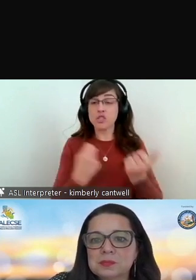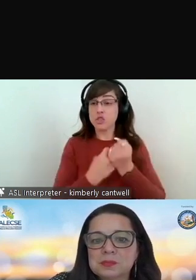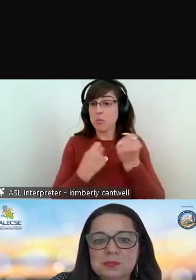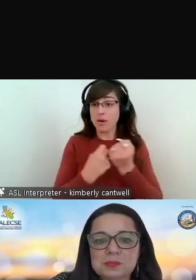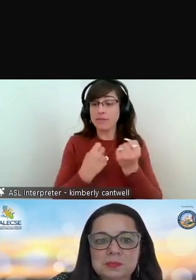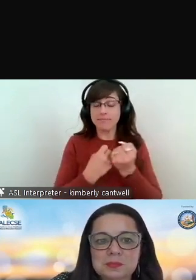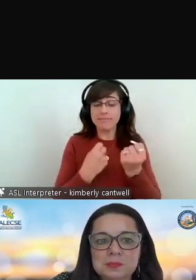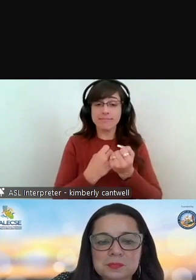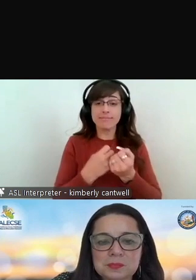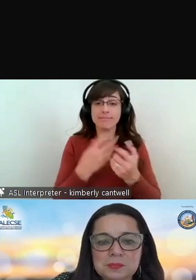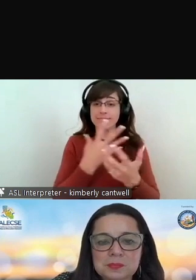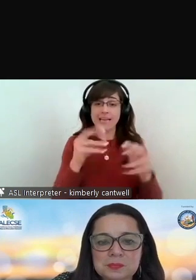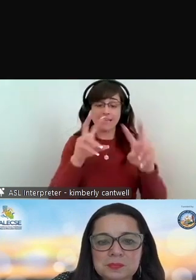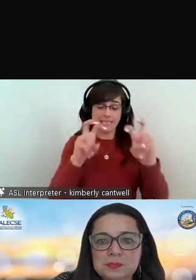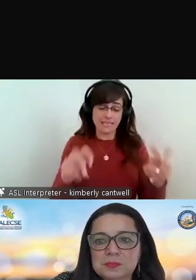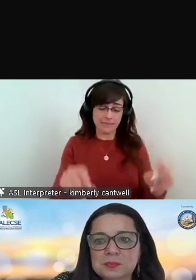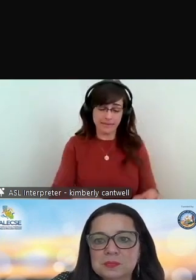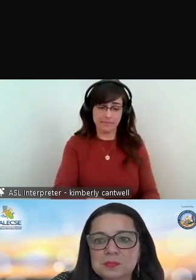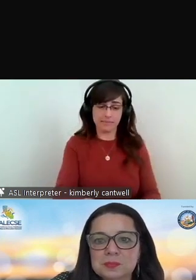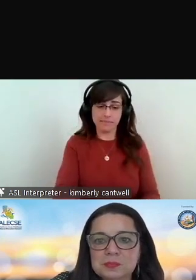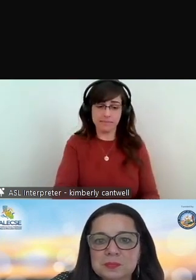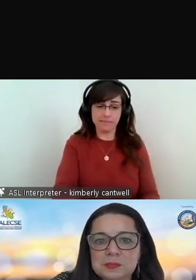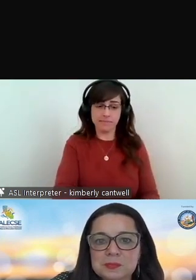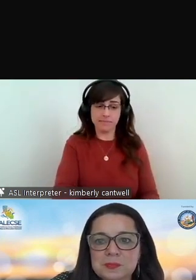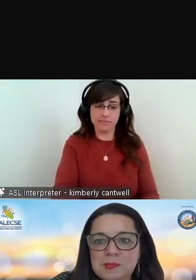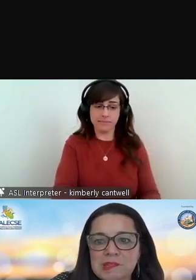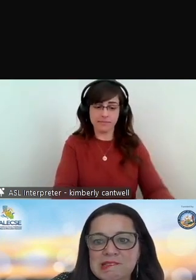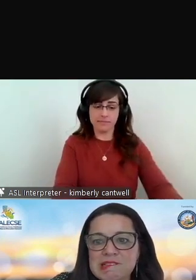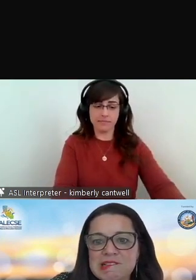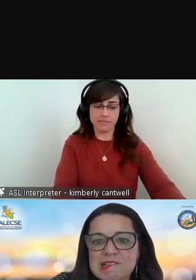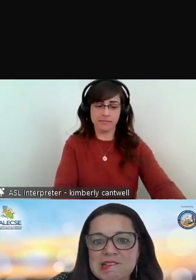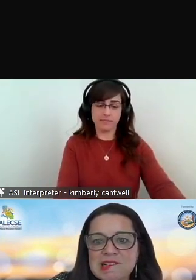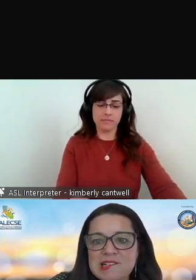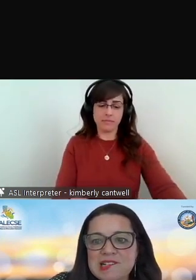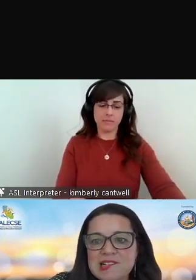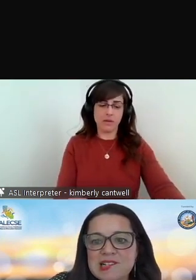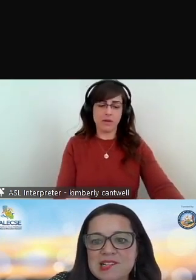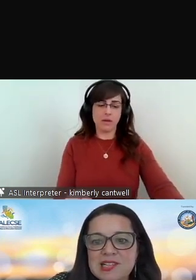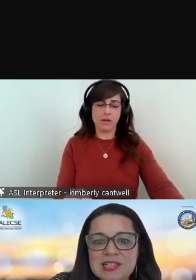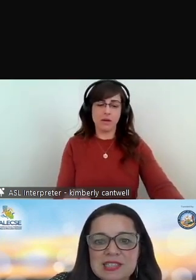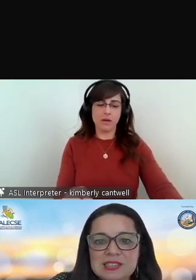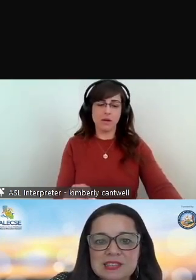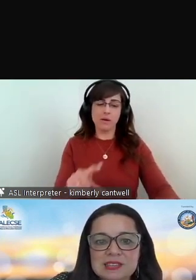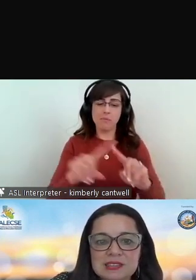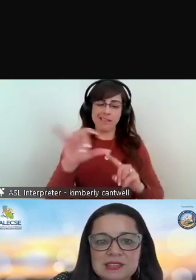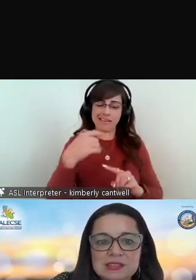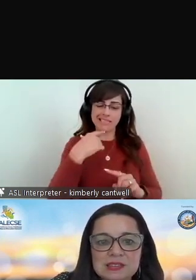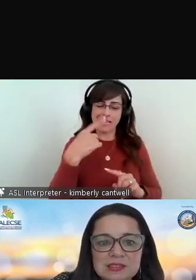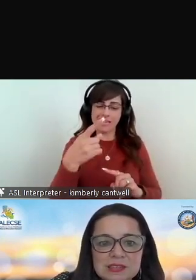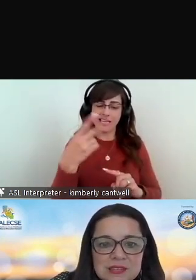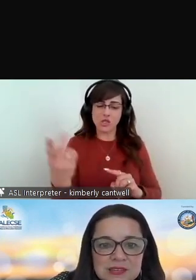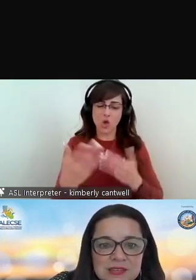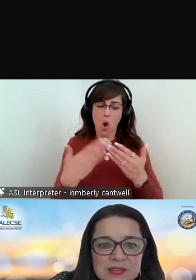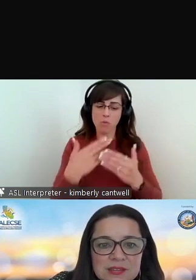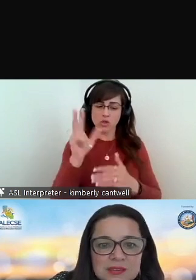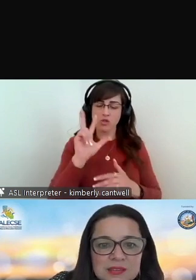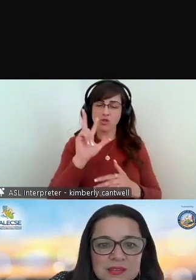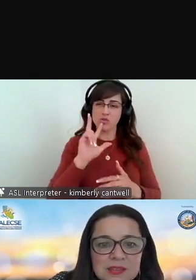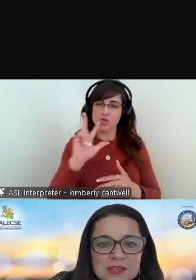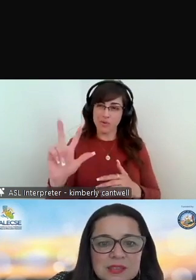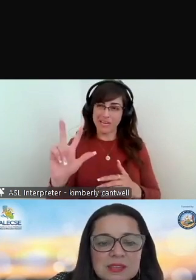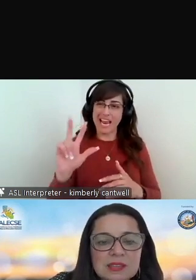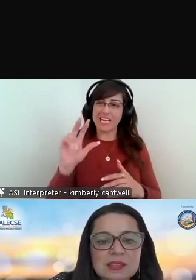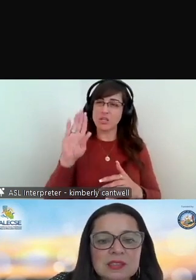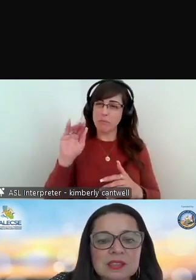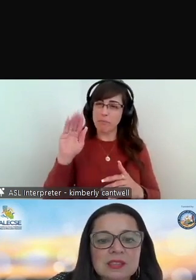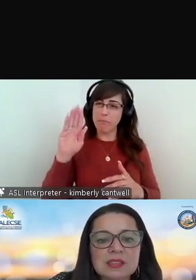support and assessment. But he just, like I said, he's almost 3 and he just bubbles and you